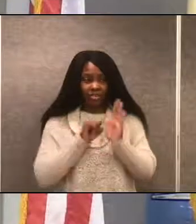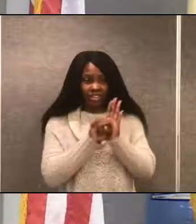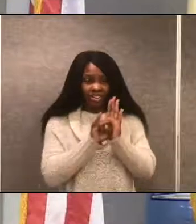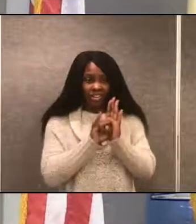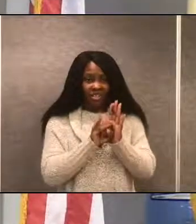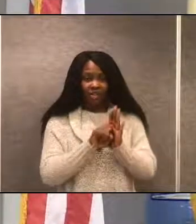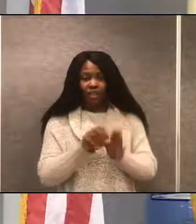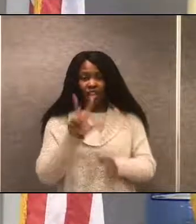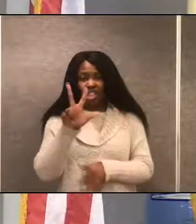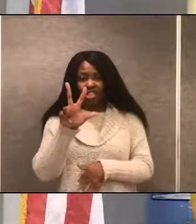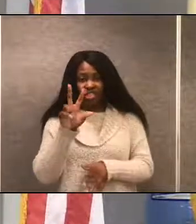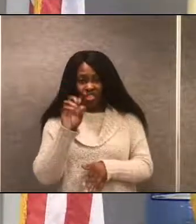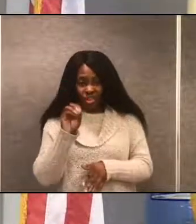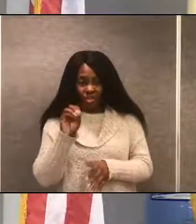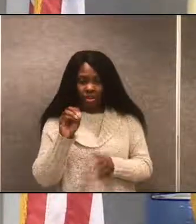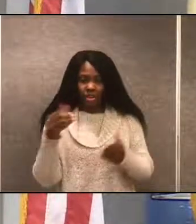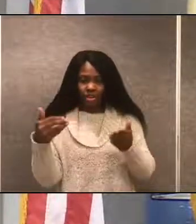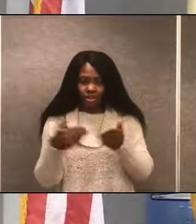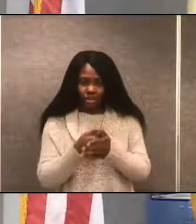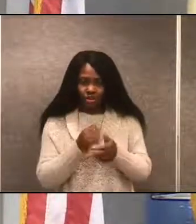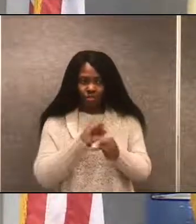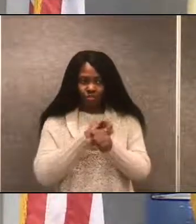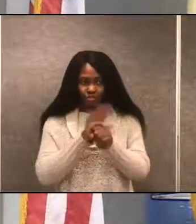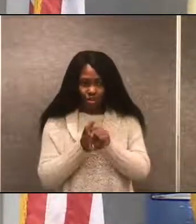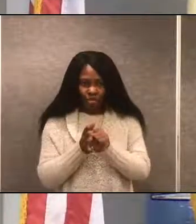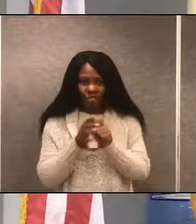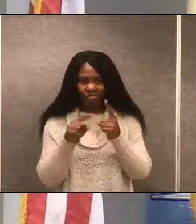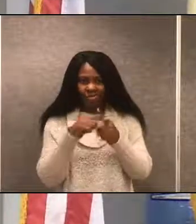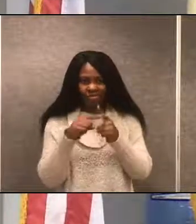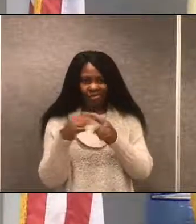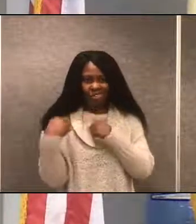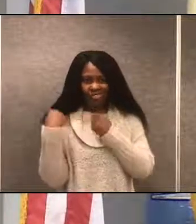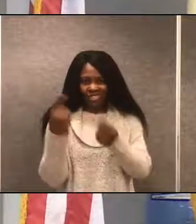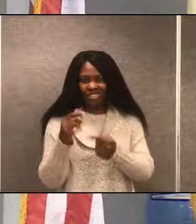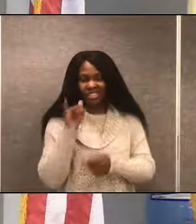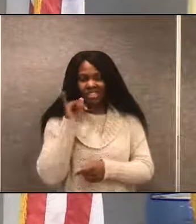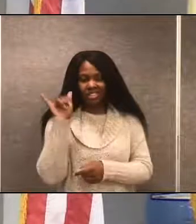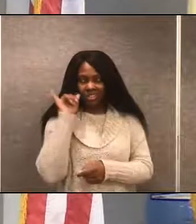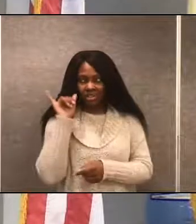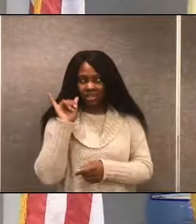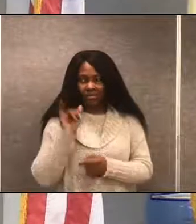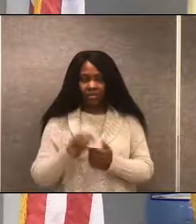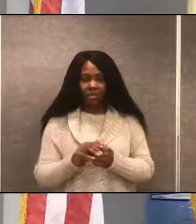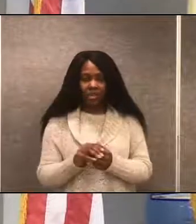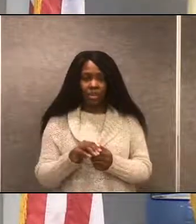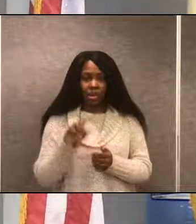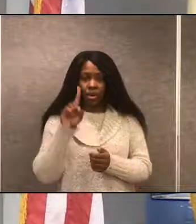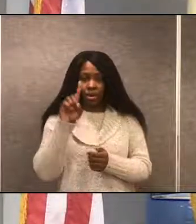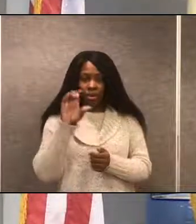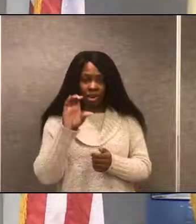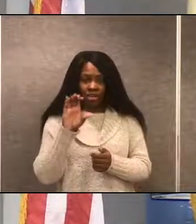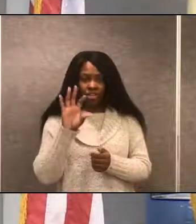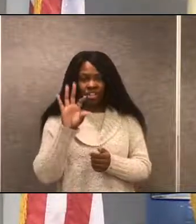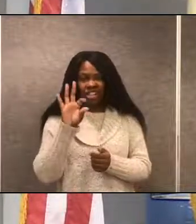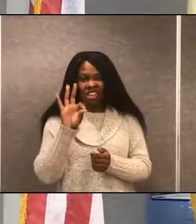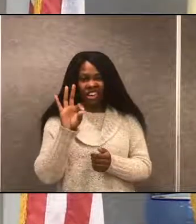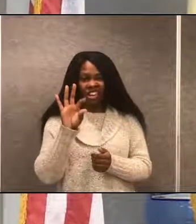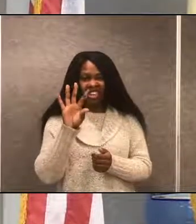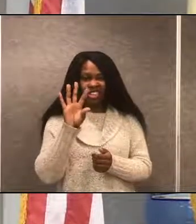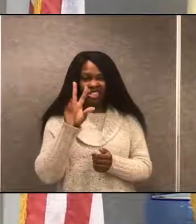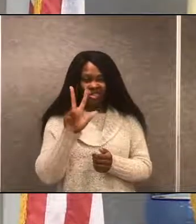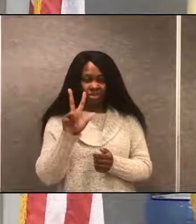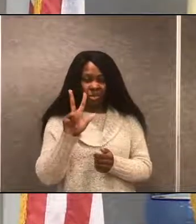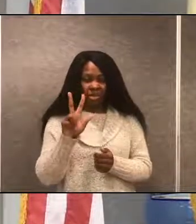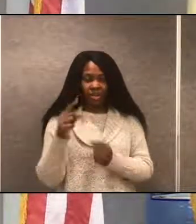new COVID-19 cases since yesterday, and 193 since last week's town hall meeting.